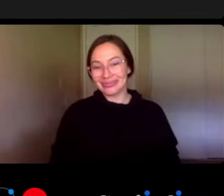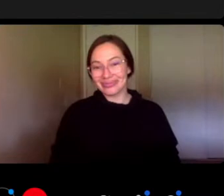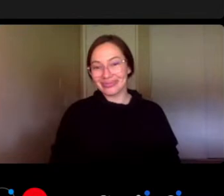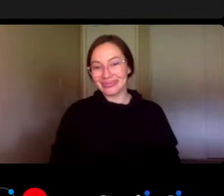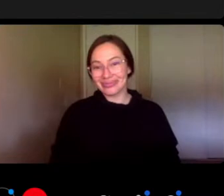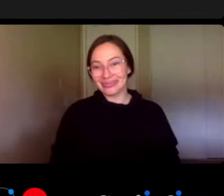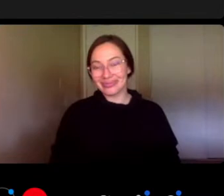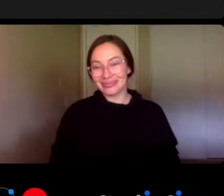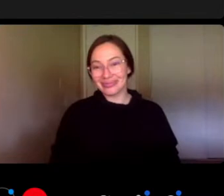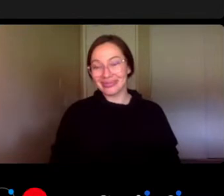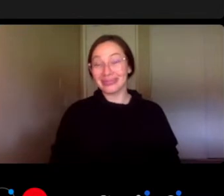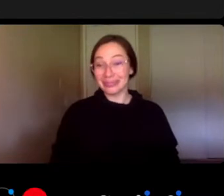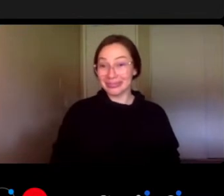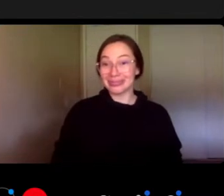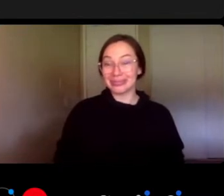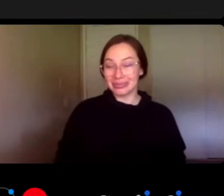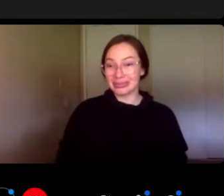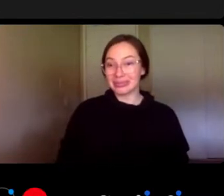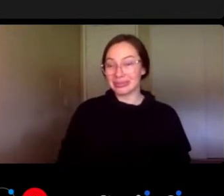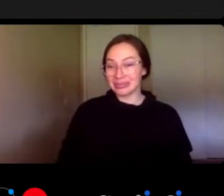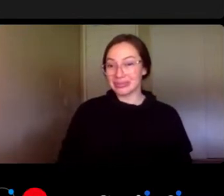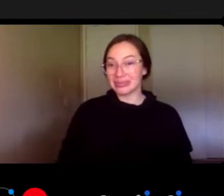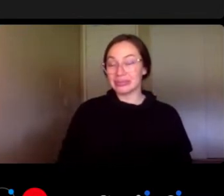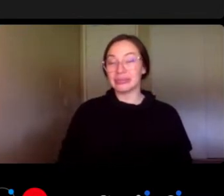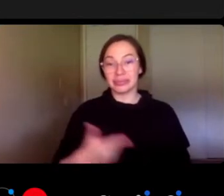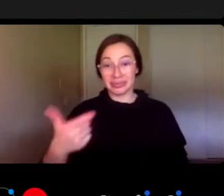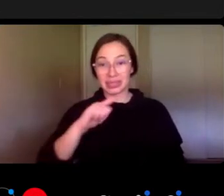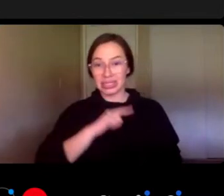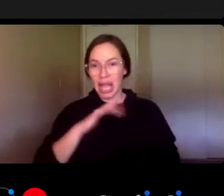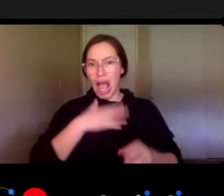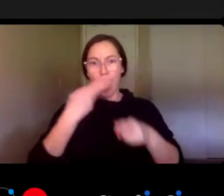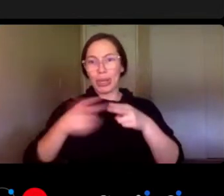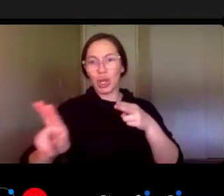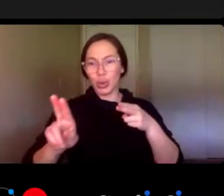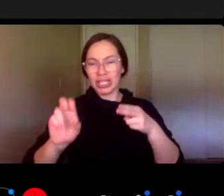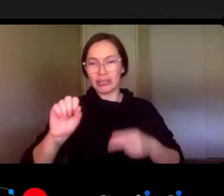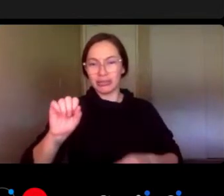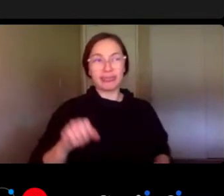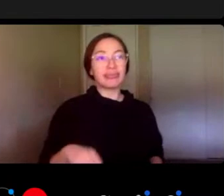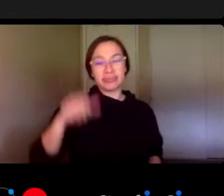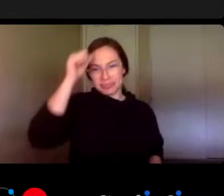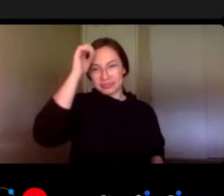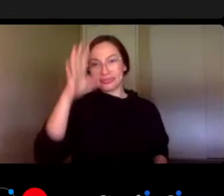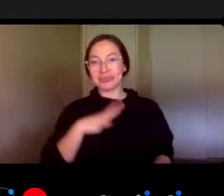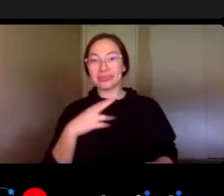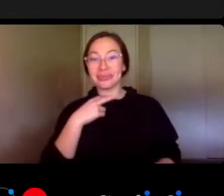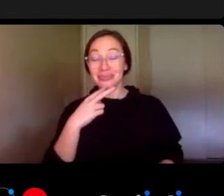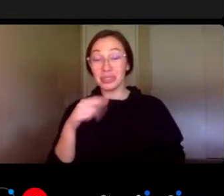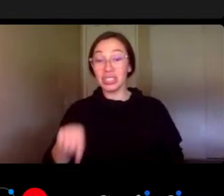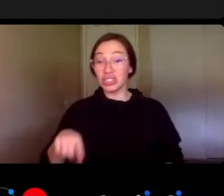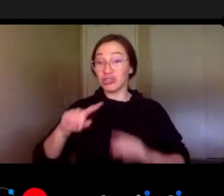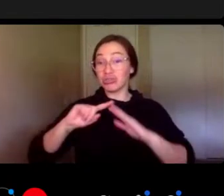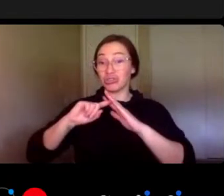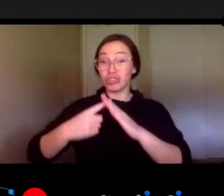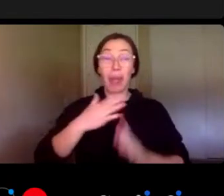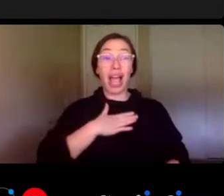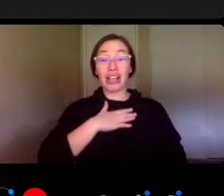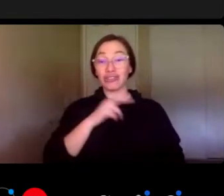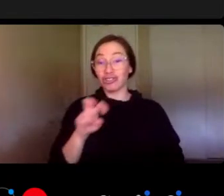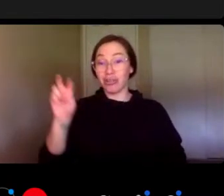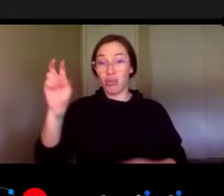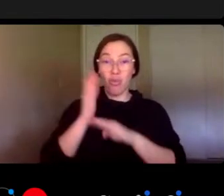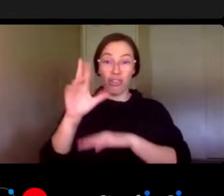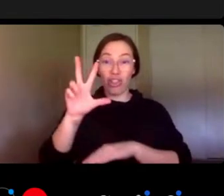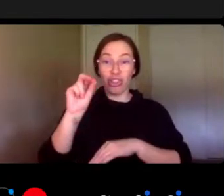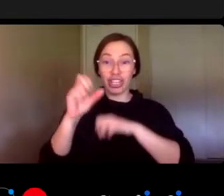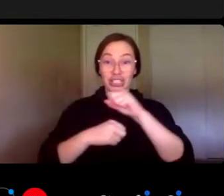Sure. Yes, sir. I'll be quick here. I mean, this journey started over 30 years ago.